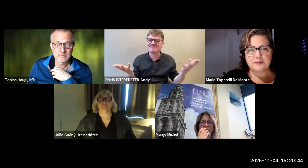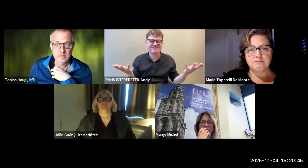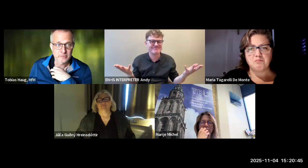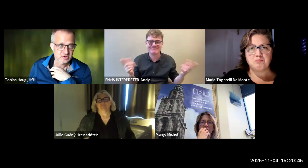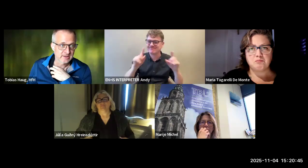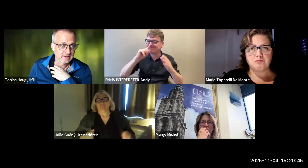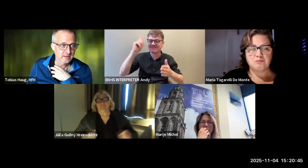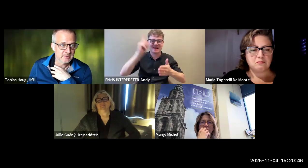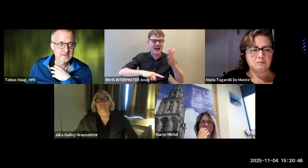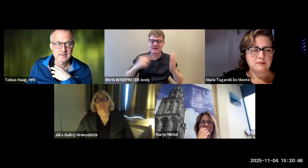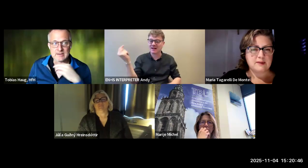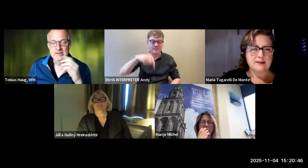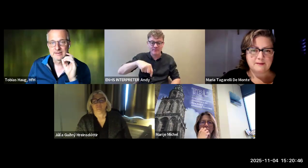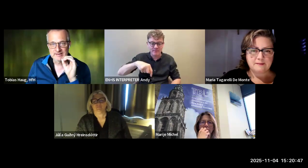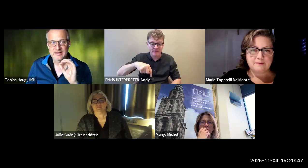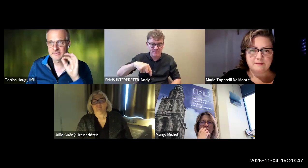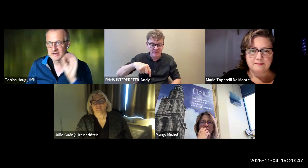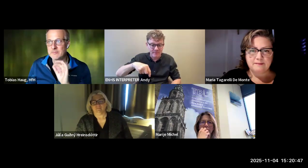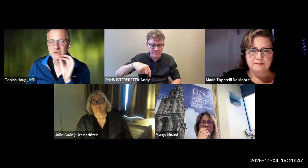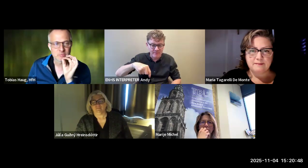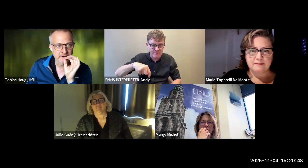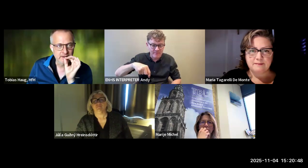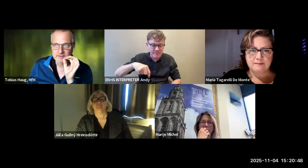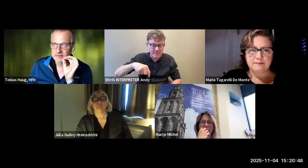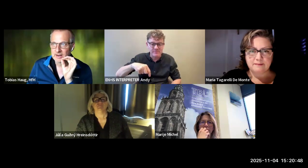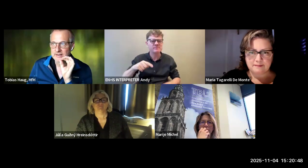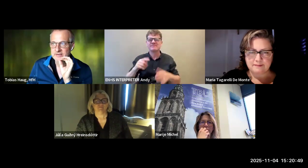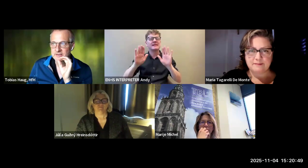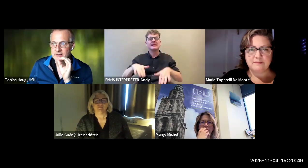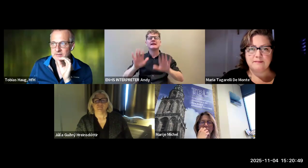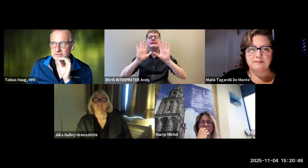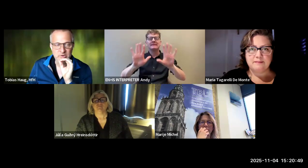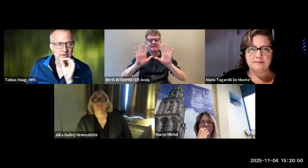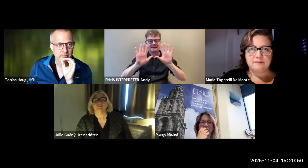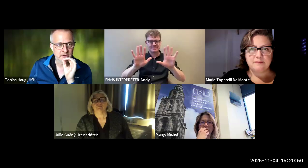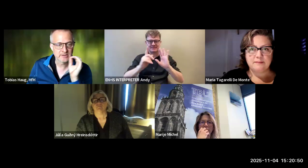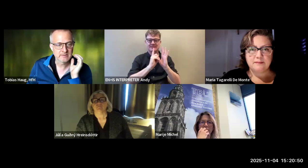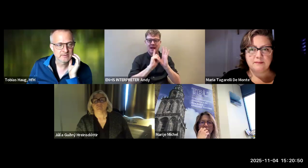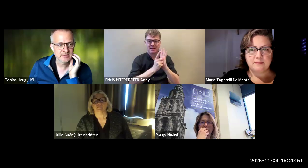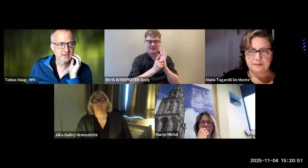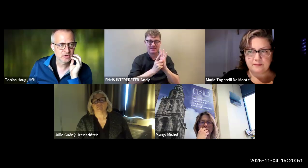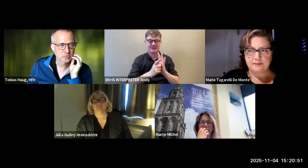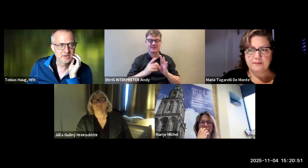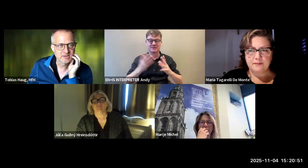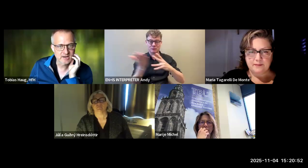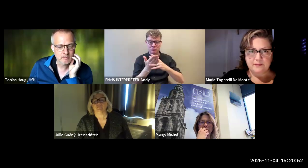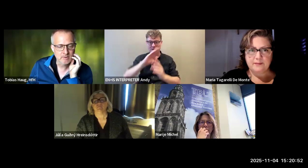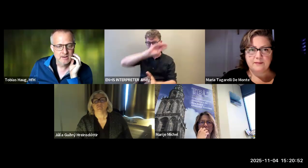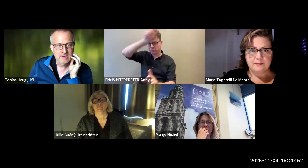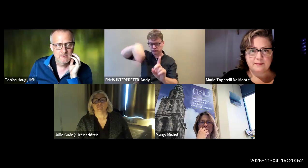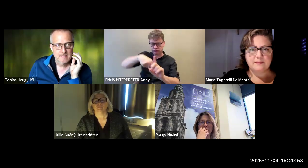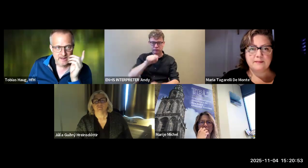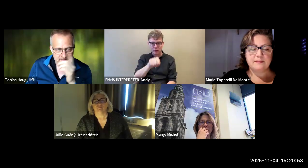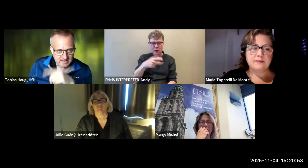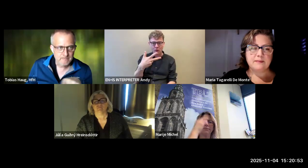it, unfortunately, but still, let's have a 10 minutes break until 3:30 Central European